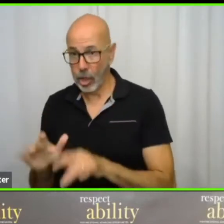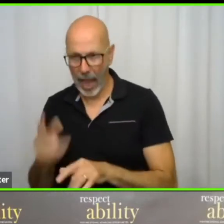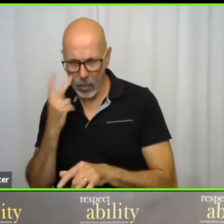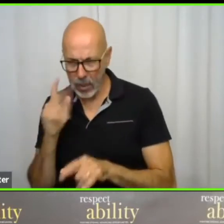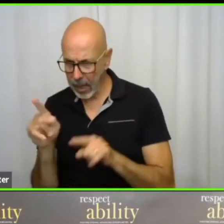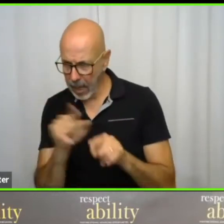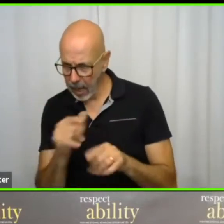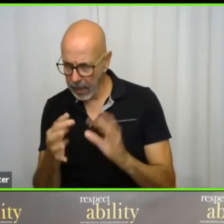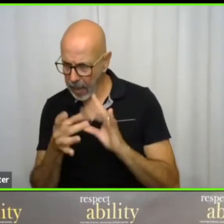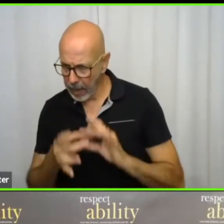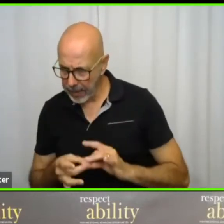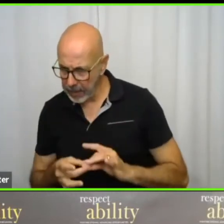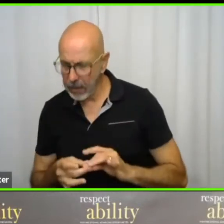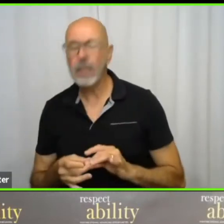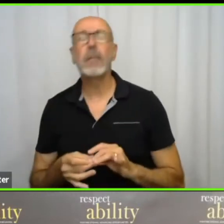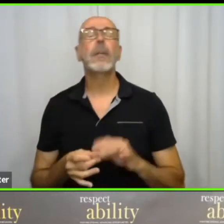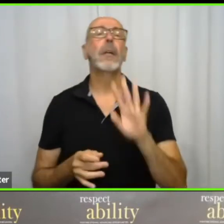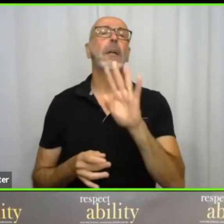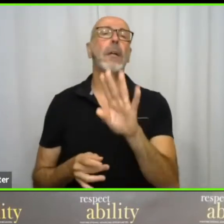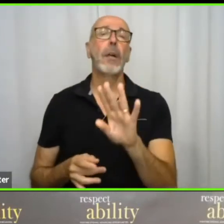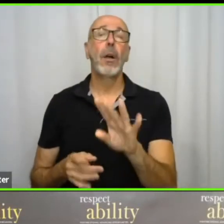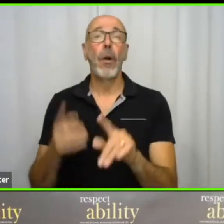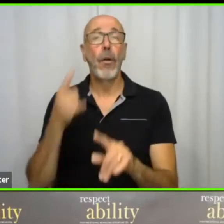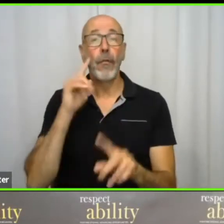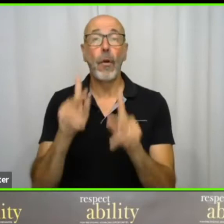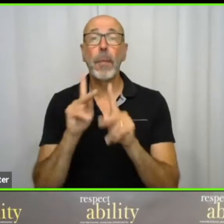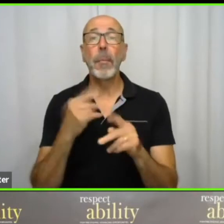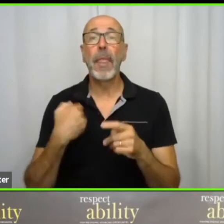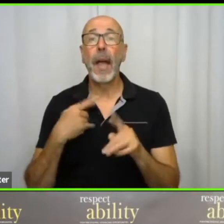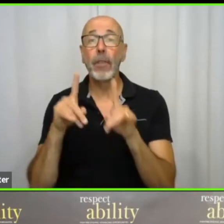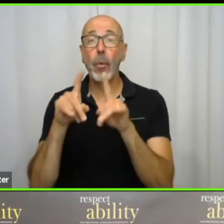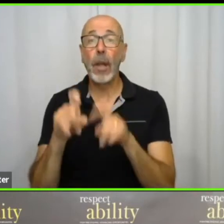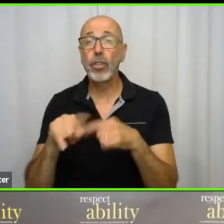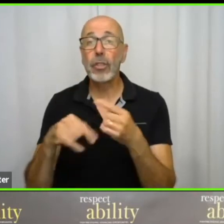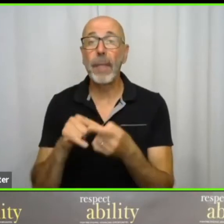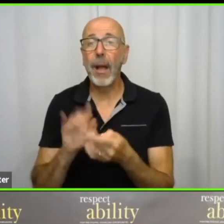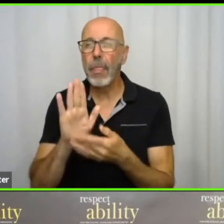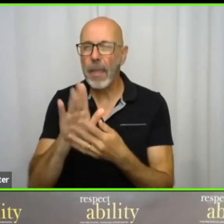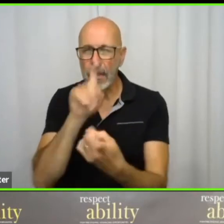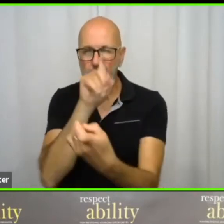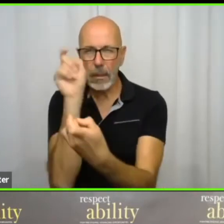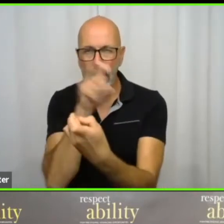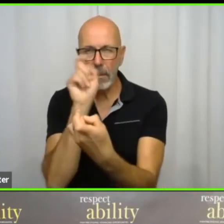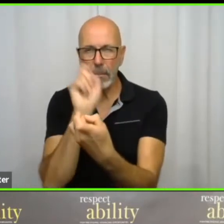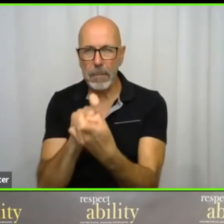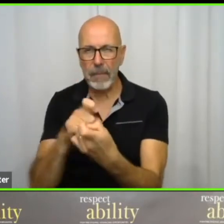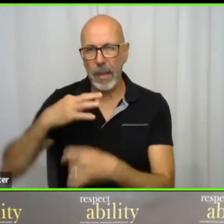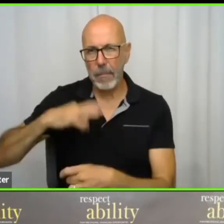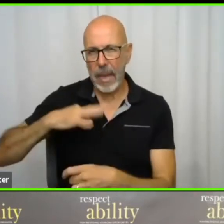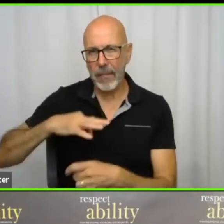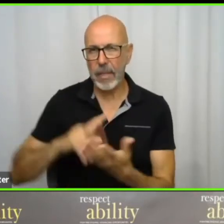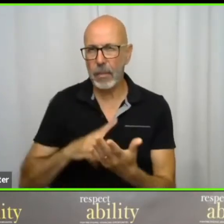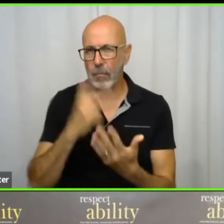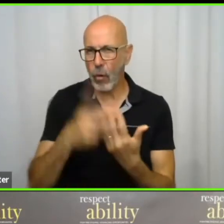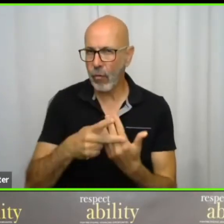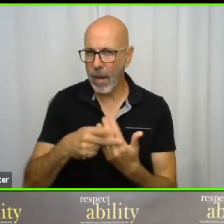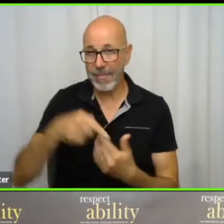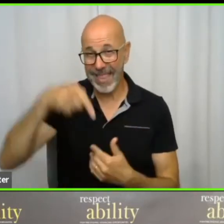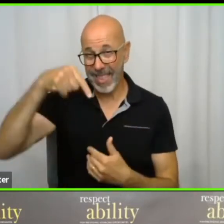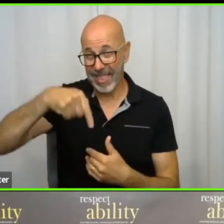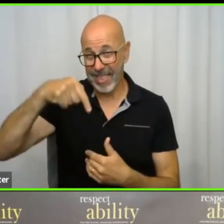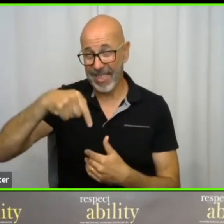say, for those that have questions about their specific benefits and programs, this probably